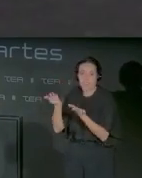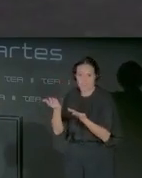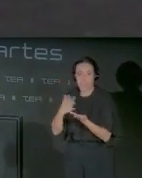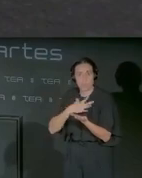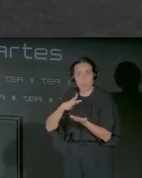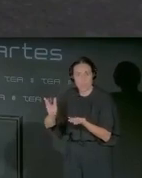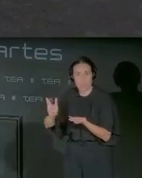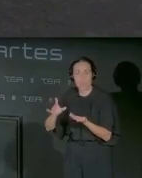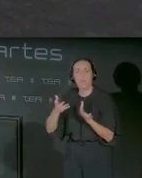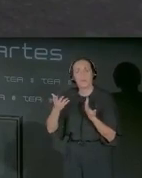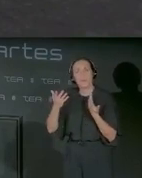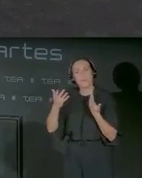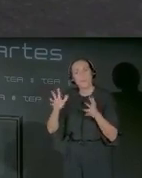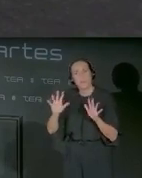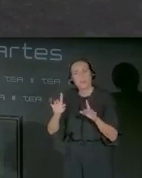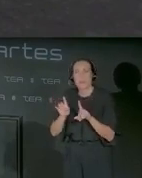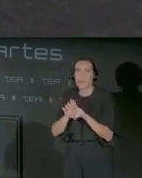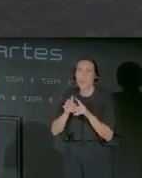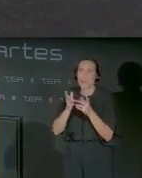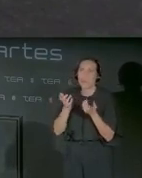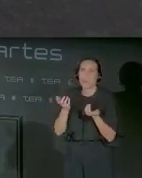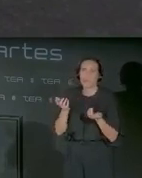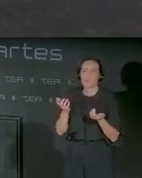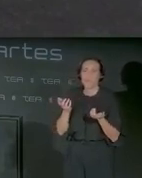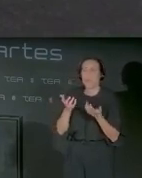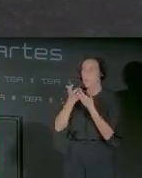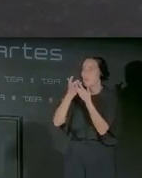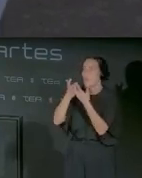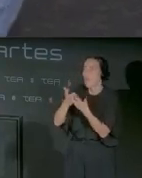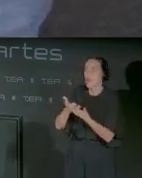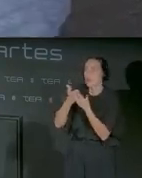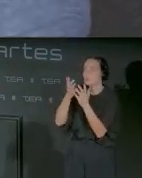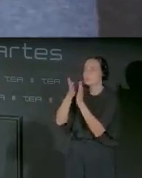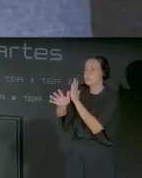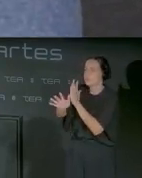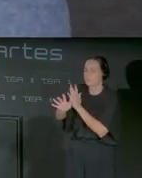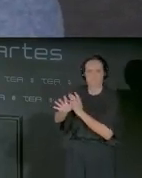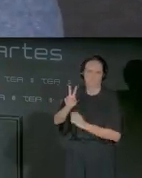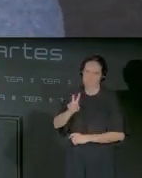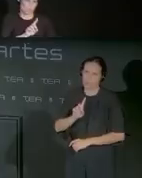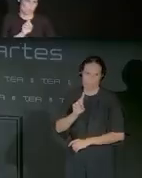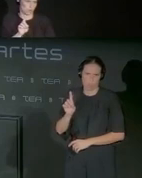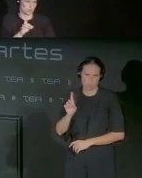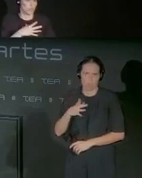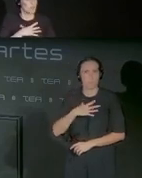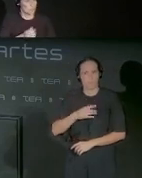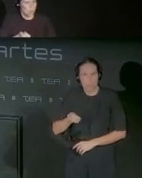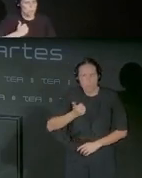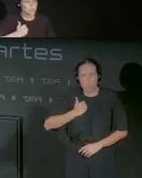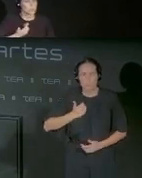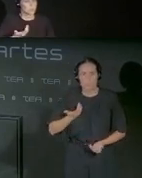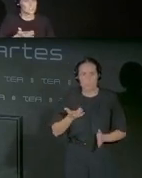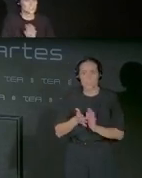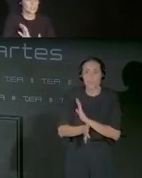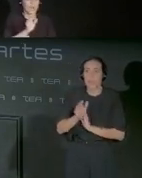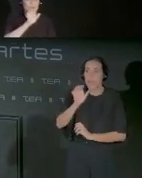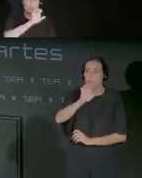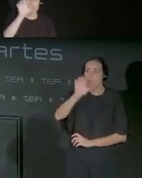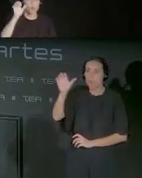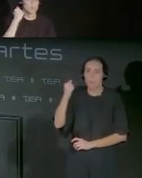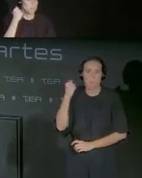beneficial for both sides. And I think that the Europe has the power to do that. I think so too, but it takes a lot of time,